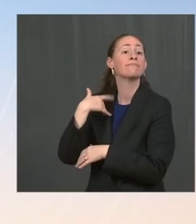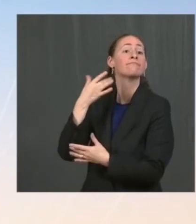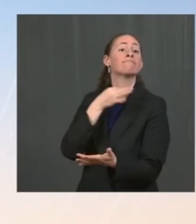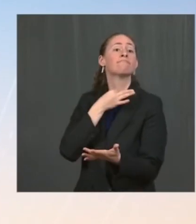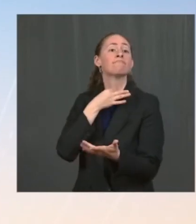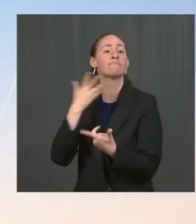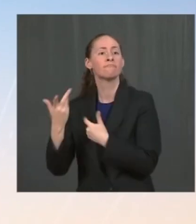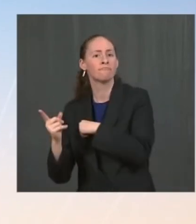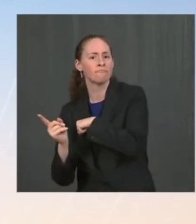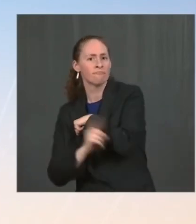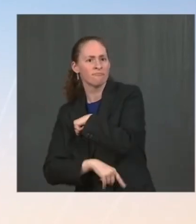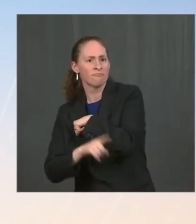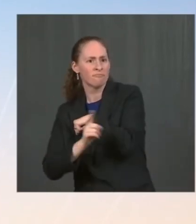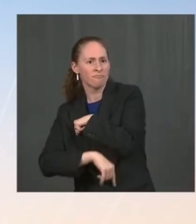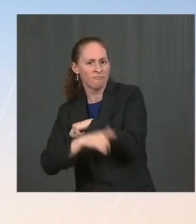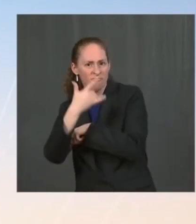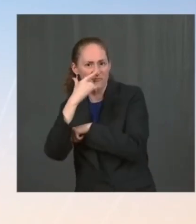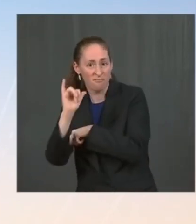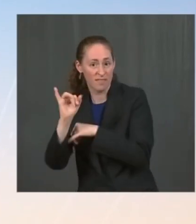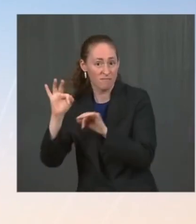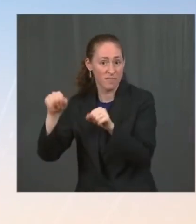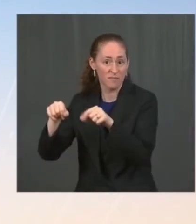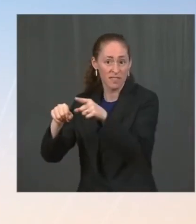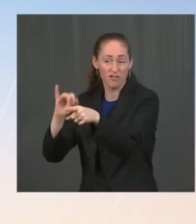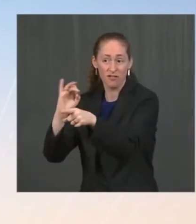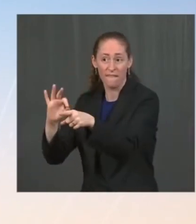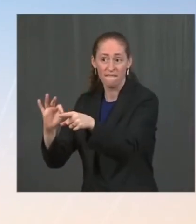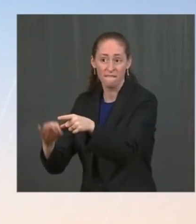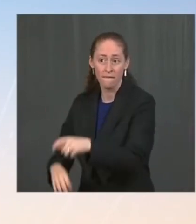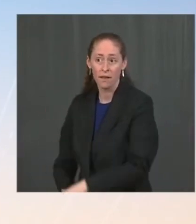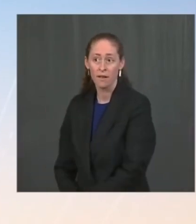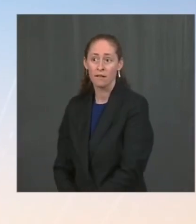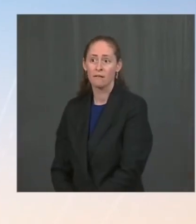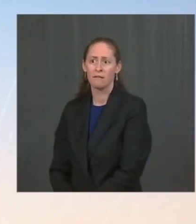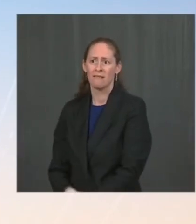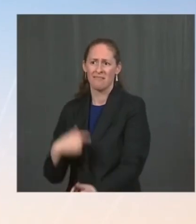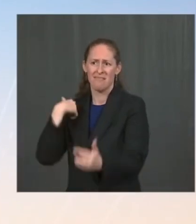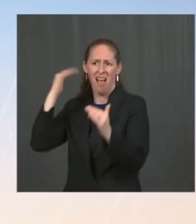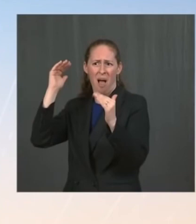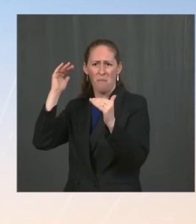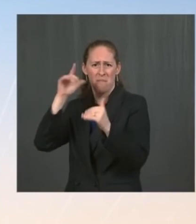that. Our role is, of course, to convey to federal employees the